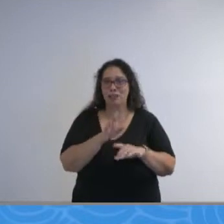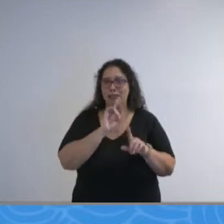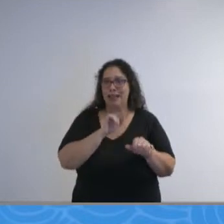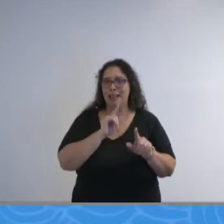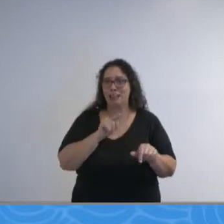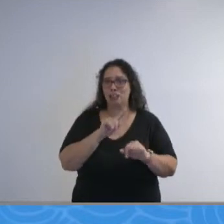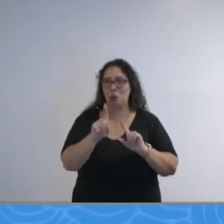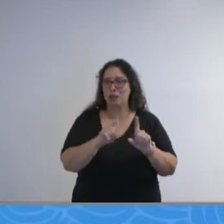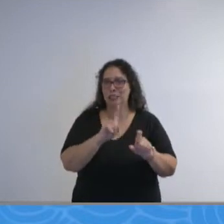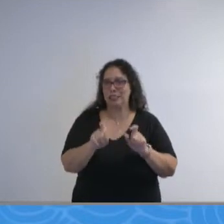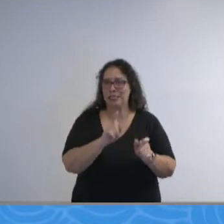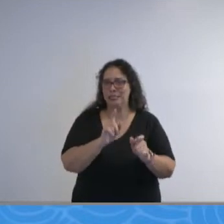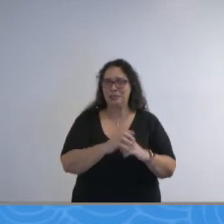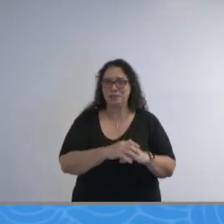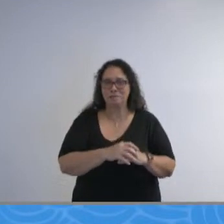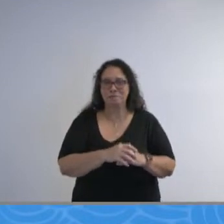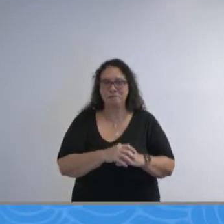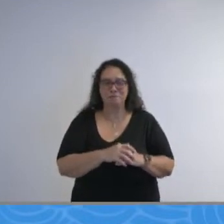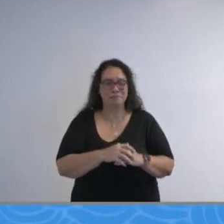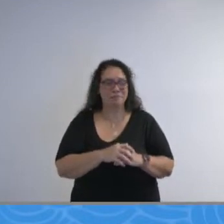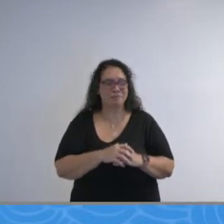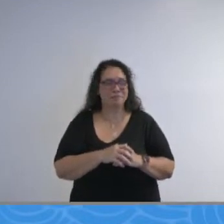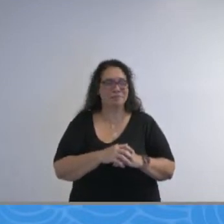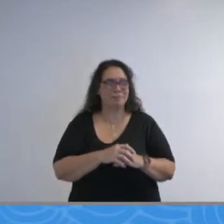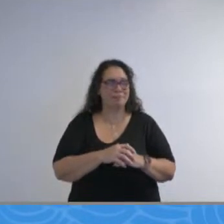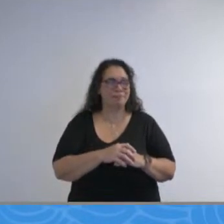any specific questions.